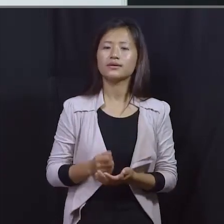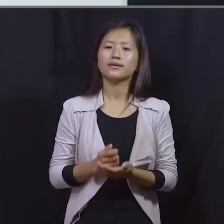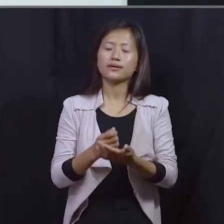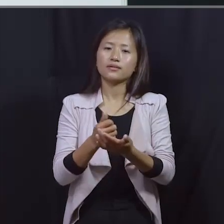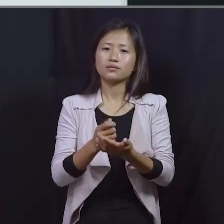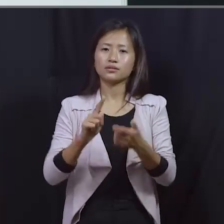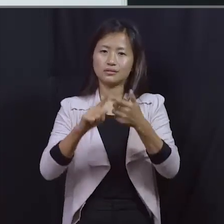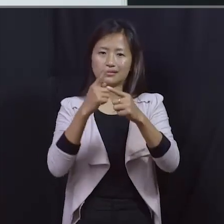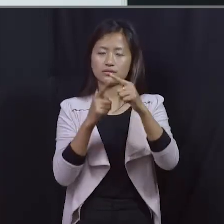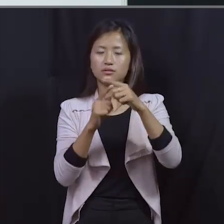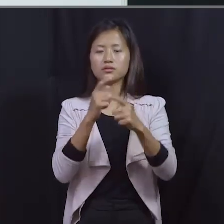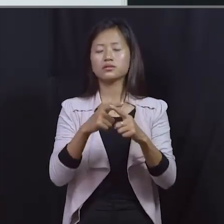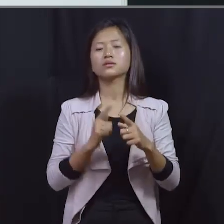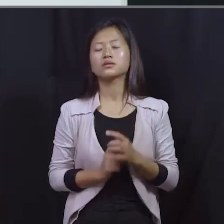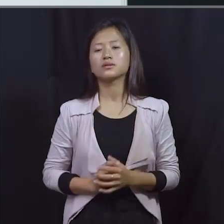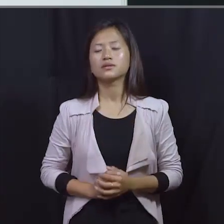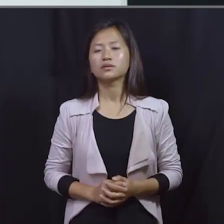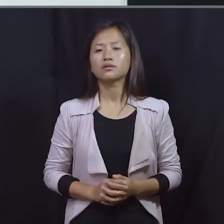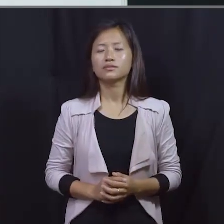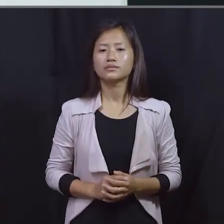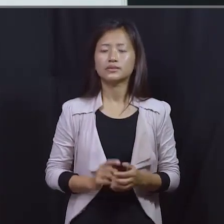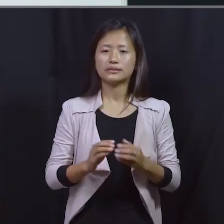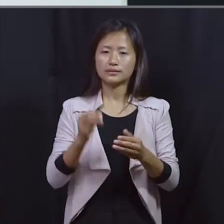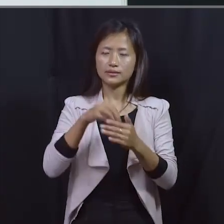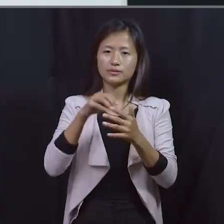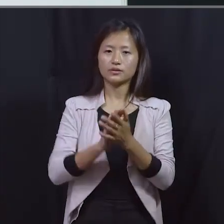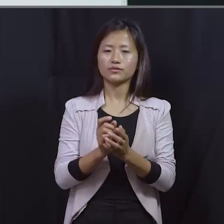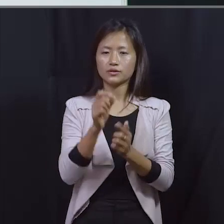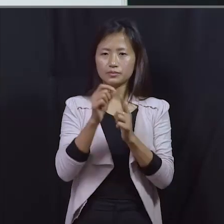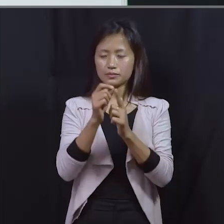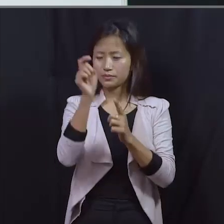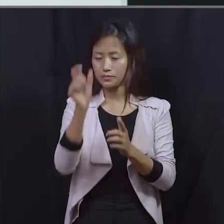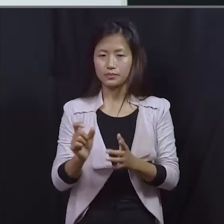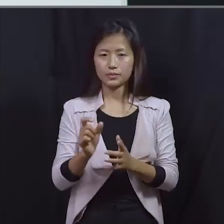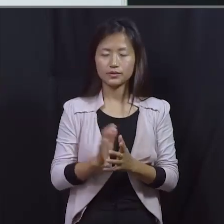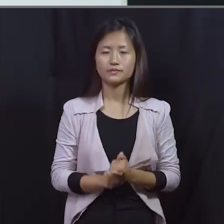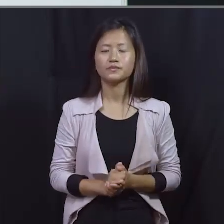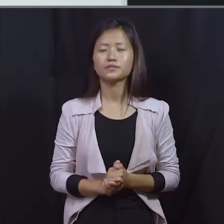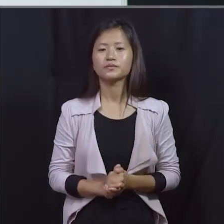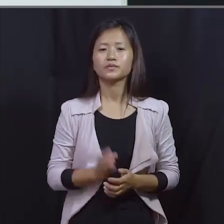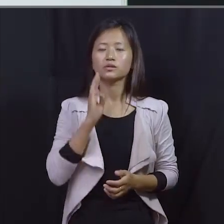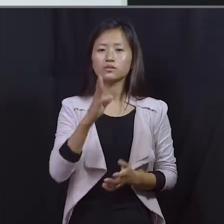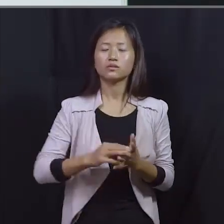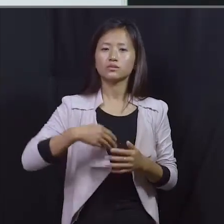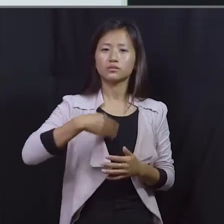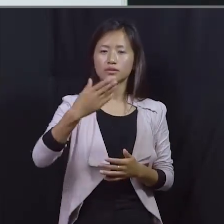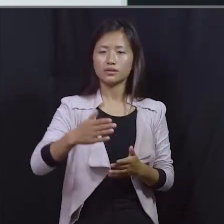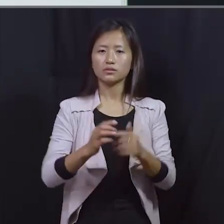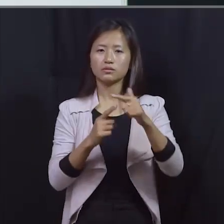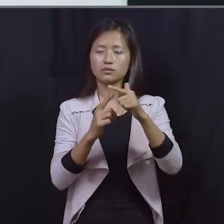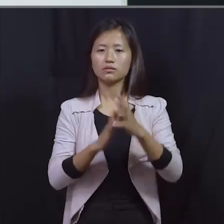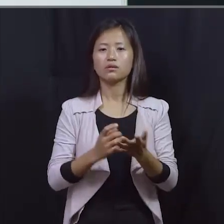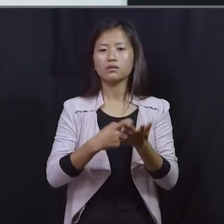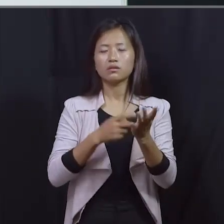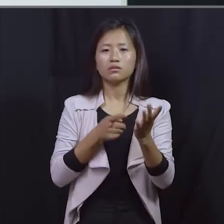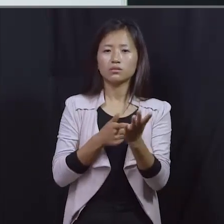led to indebtedness of the peasant. So now we will go to the next topic, that is